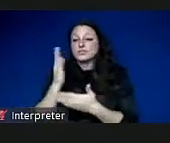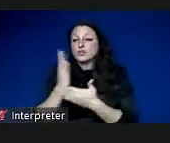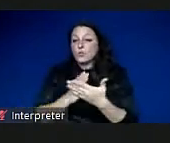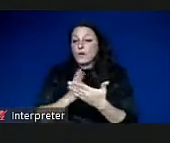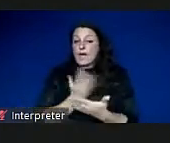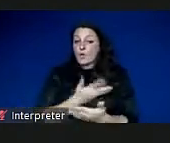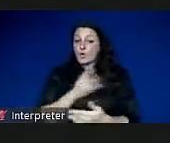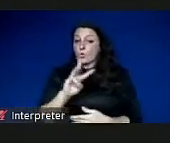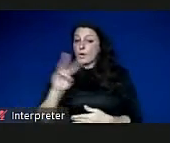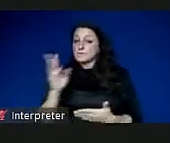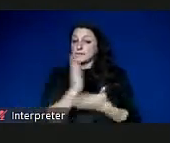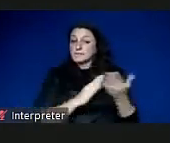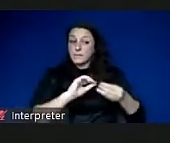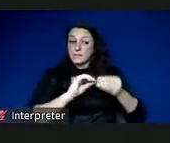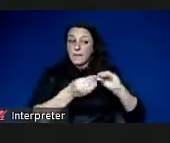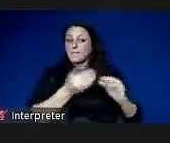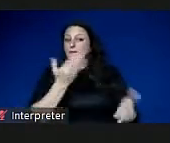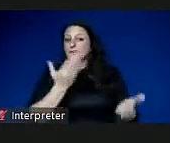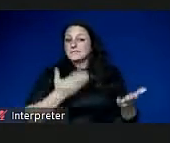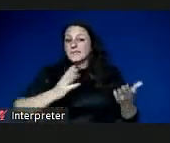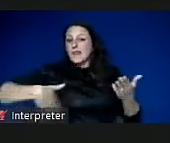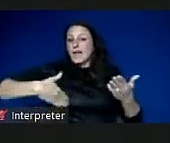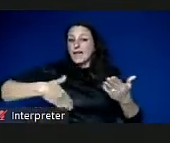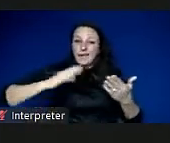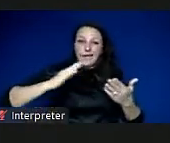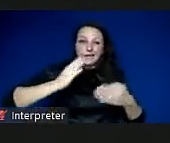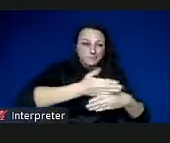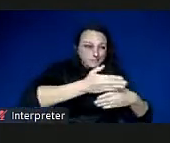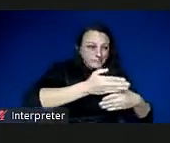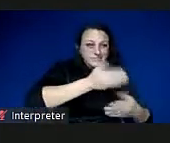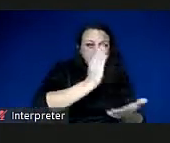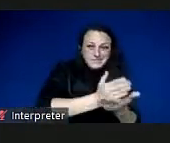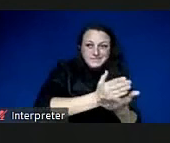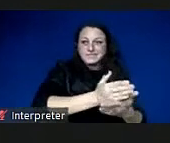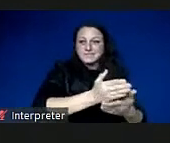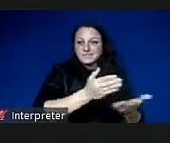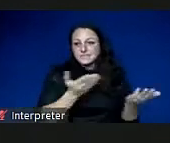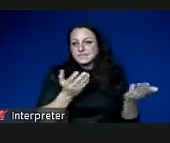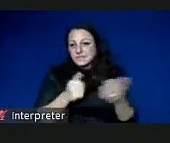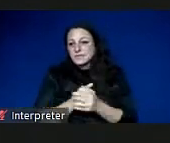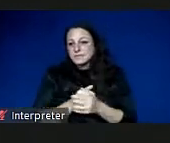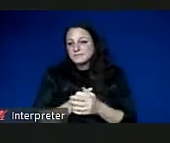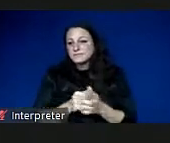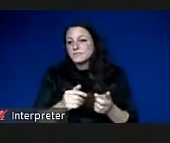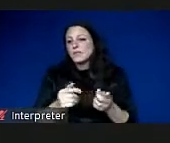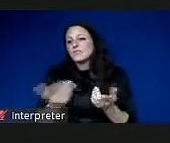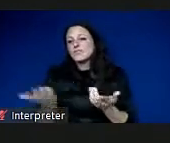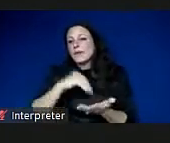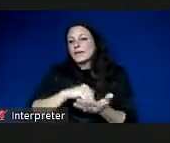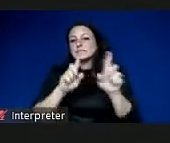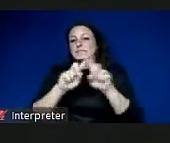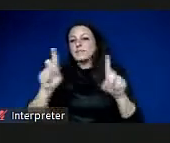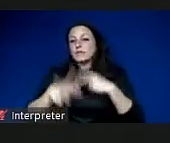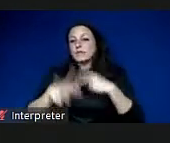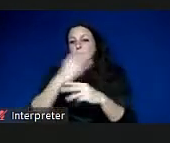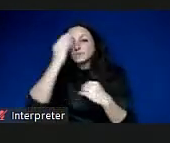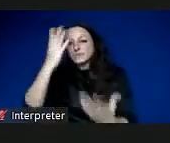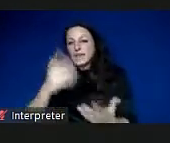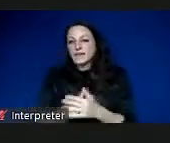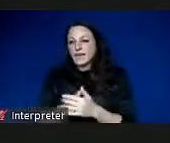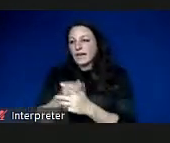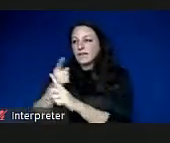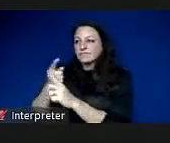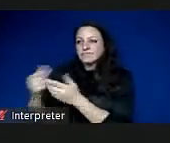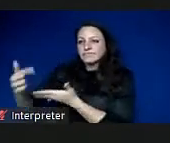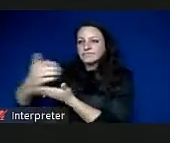might not be finalized until those outbreaks are closed out. So again, I think just different types of data, different sources of data collected